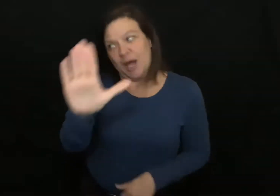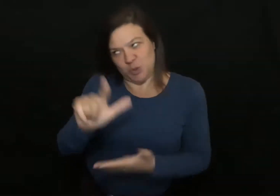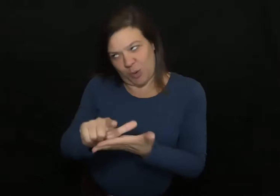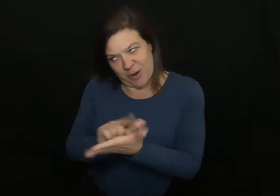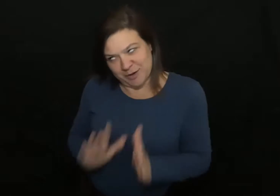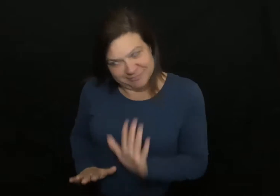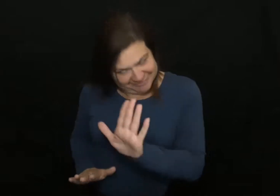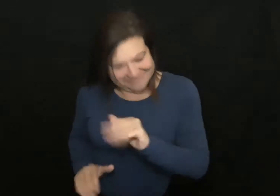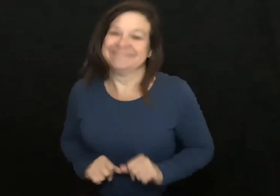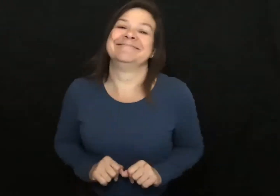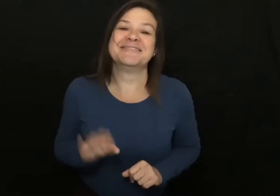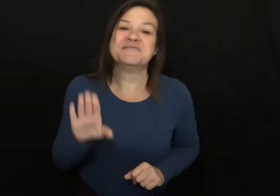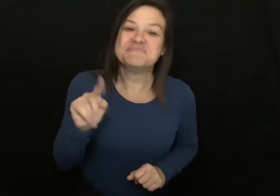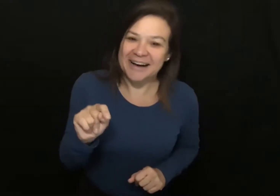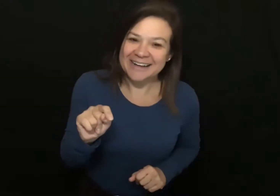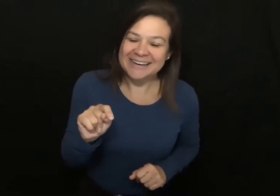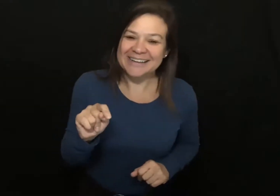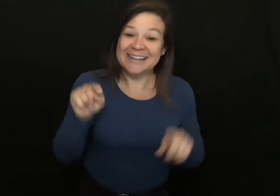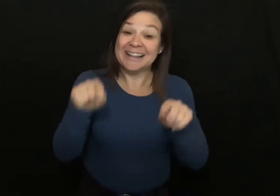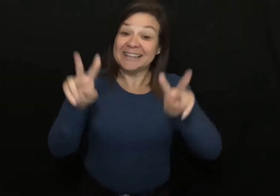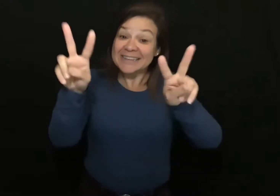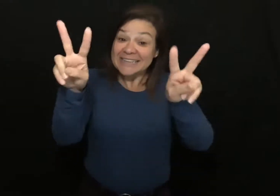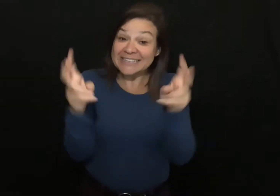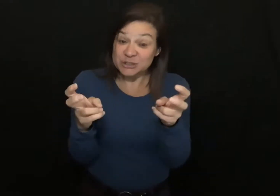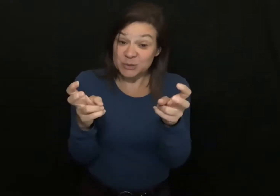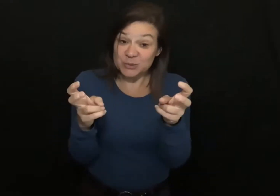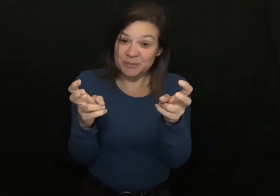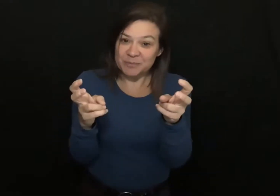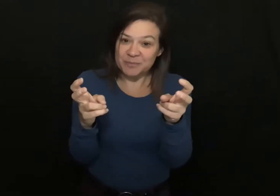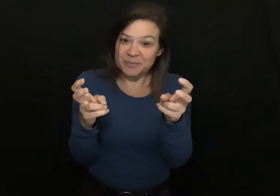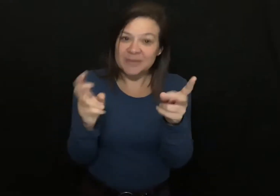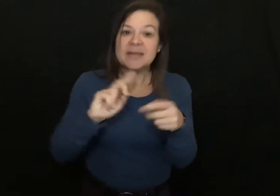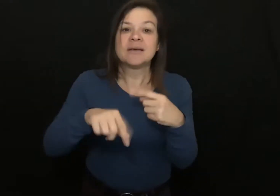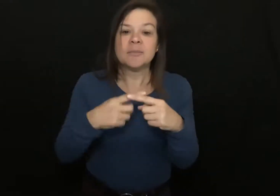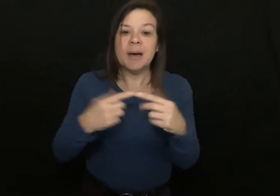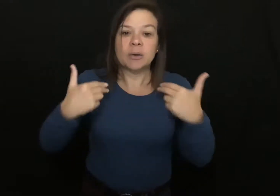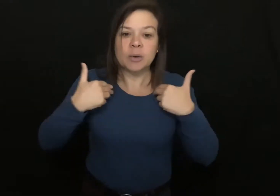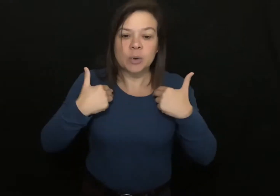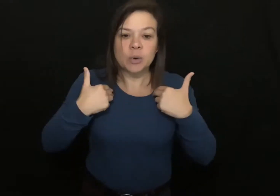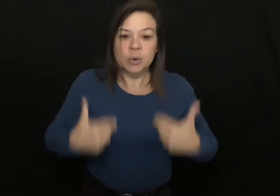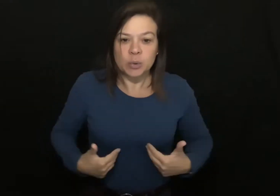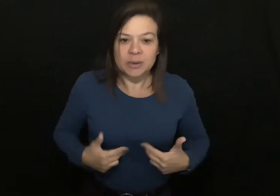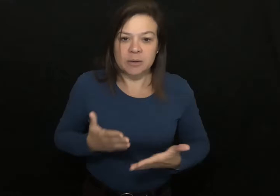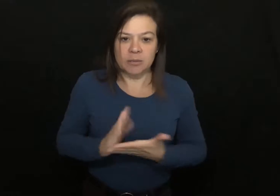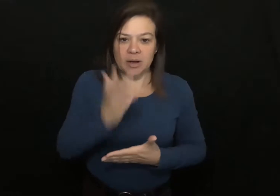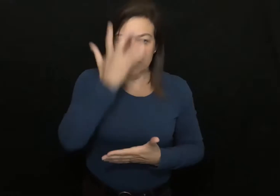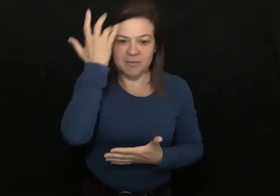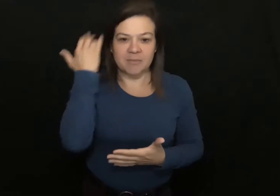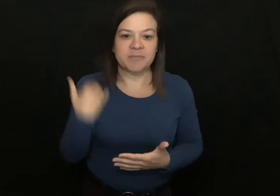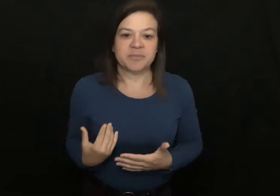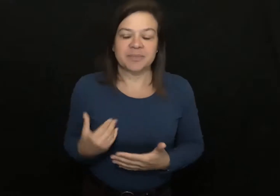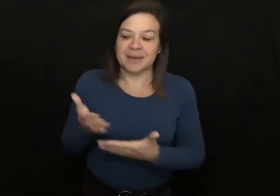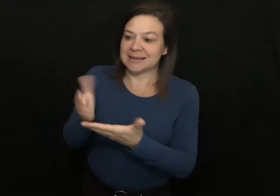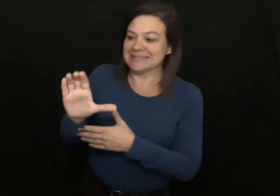but this issue is about human rights, civil